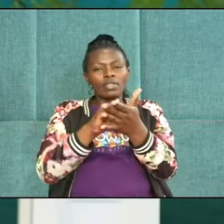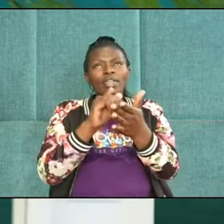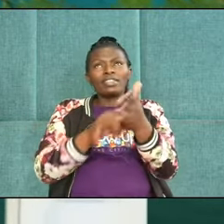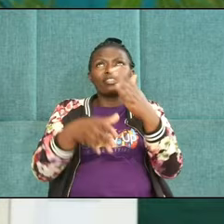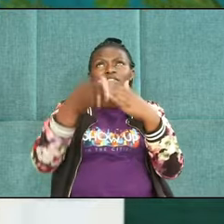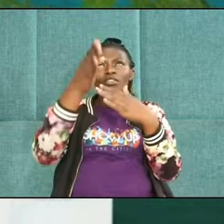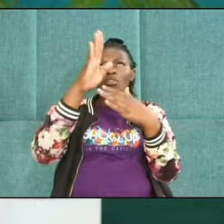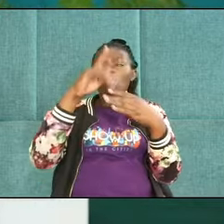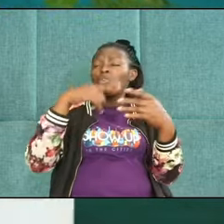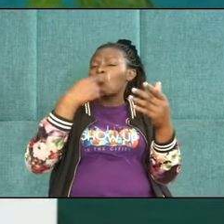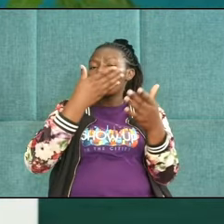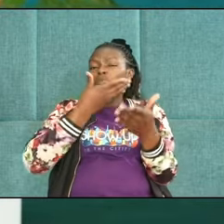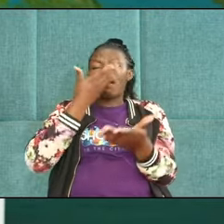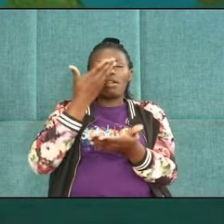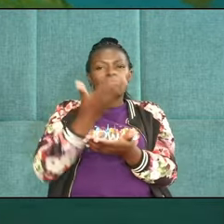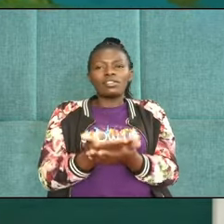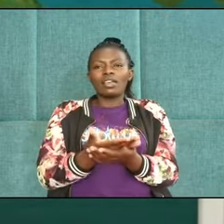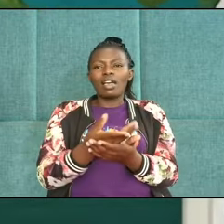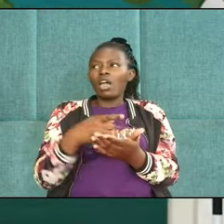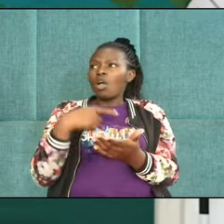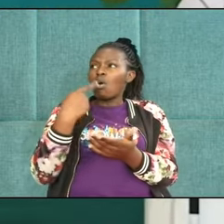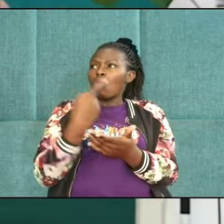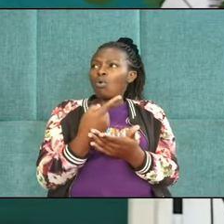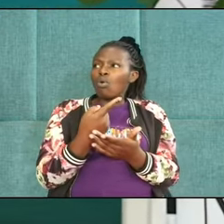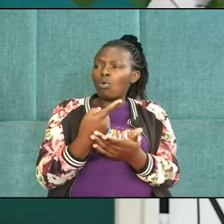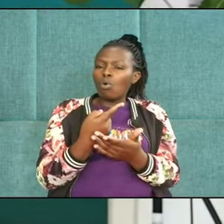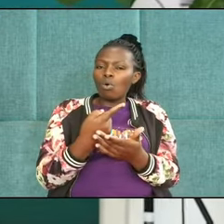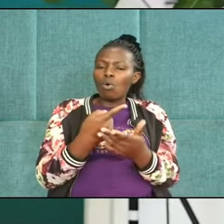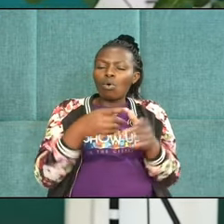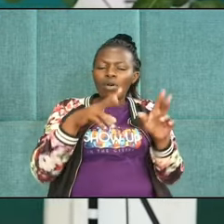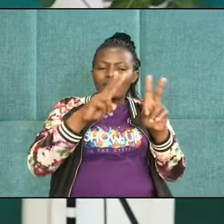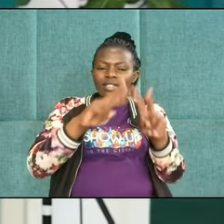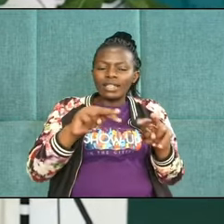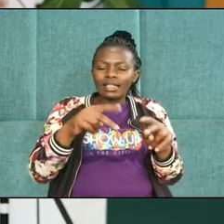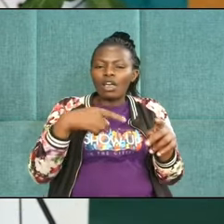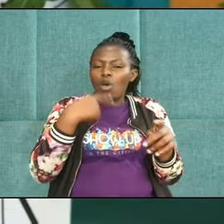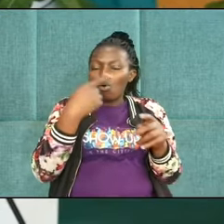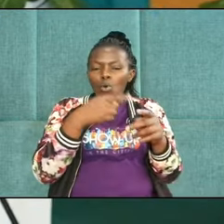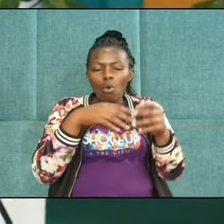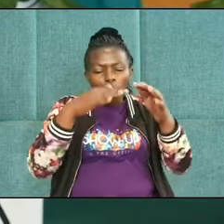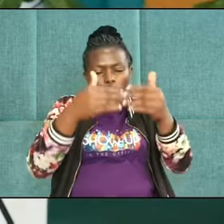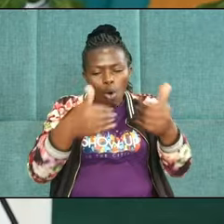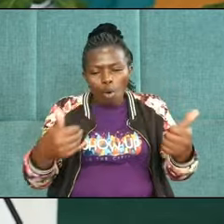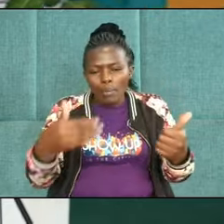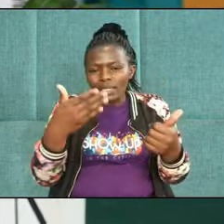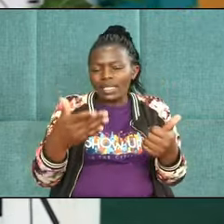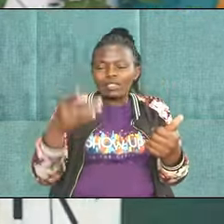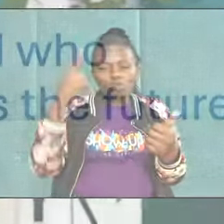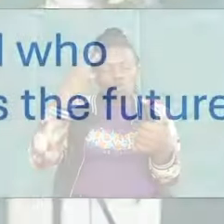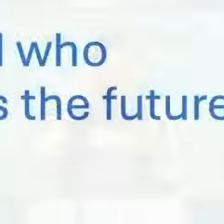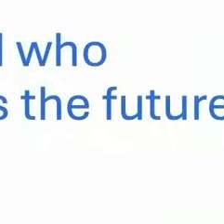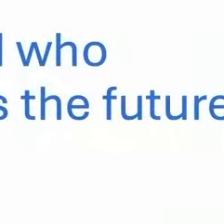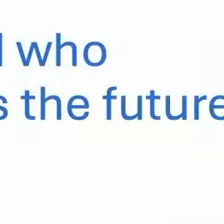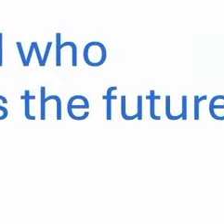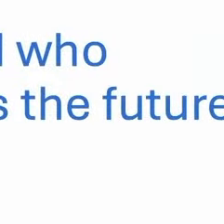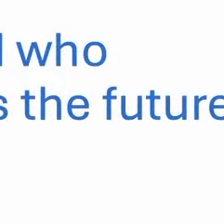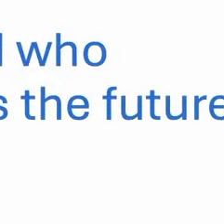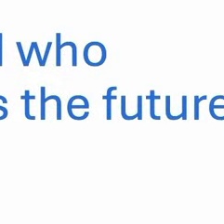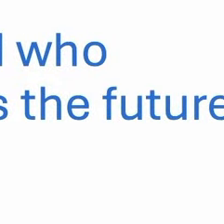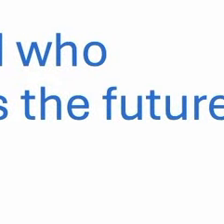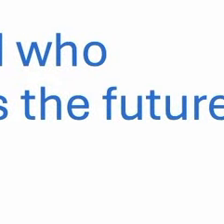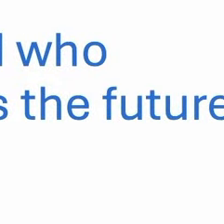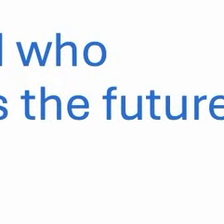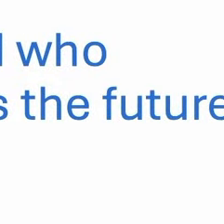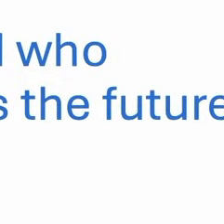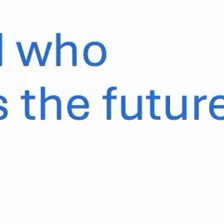who answers, who locates, who opens doors, who knows the future, and who cares about you,